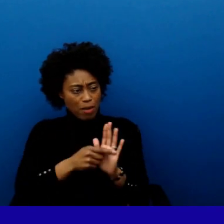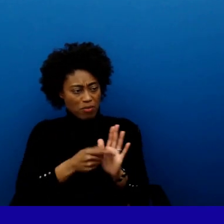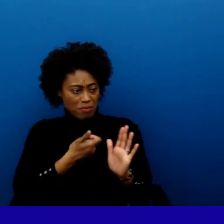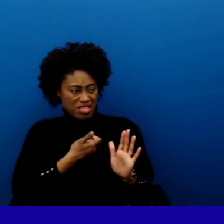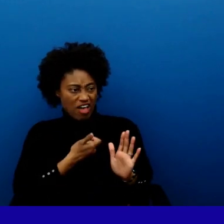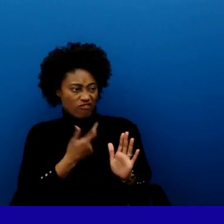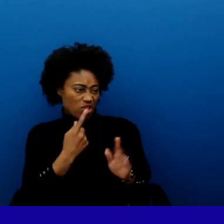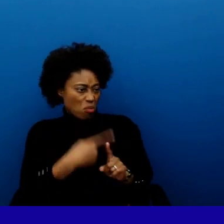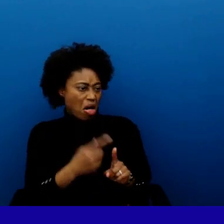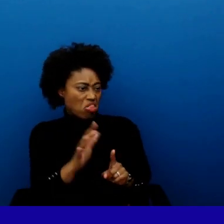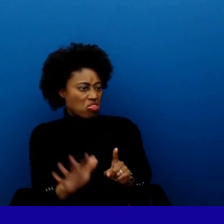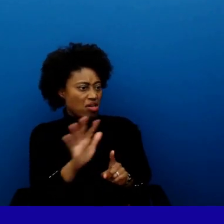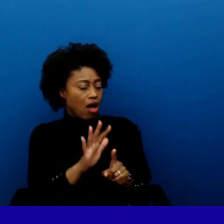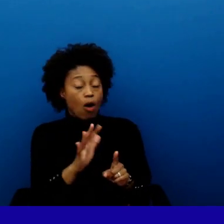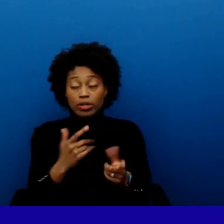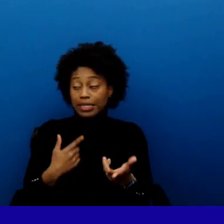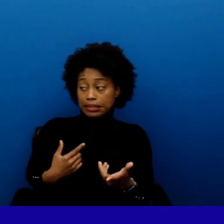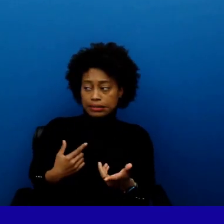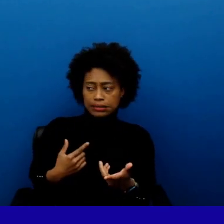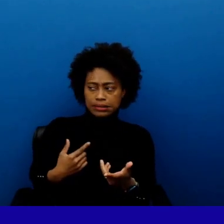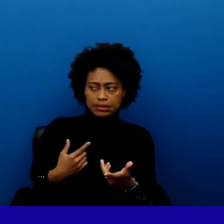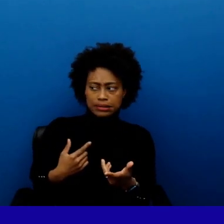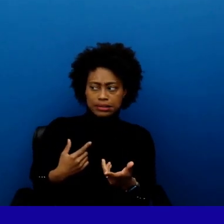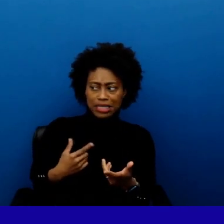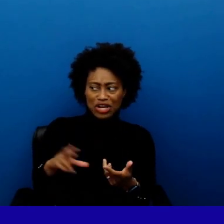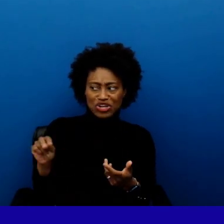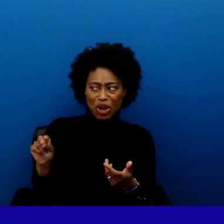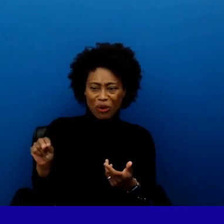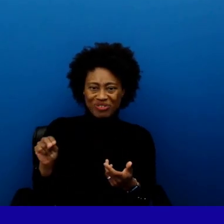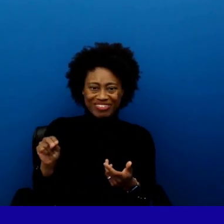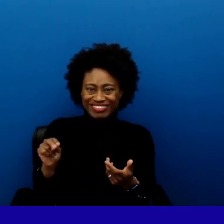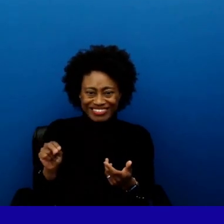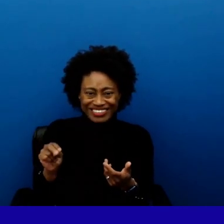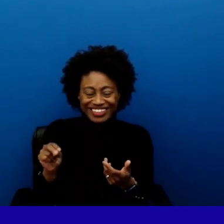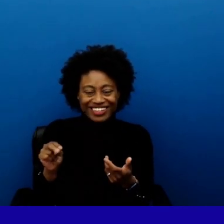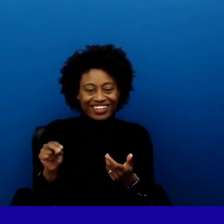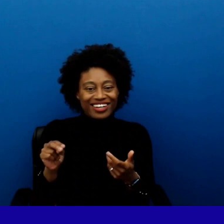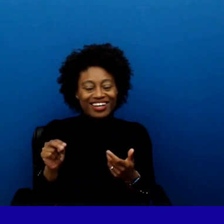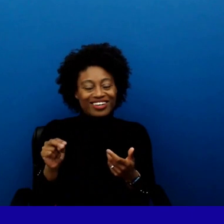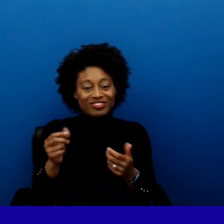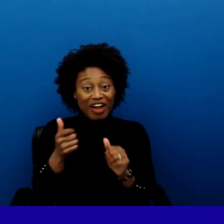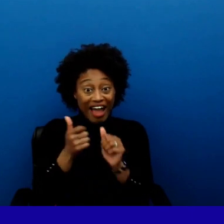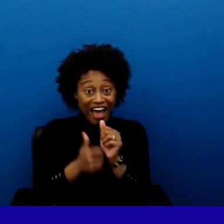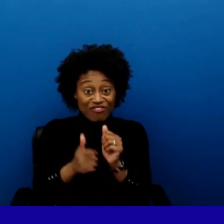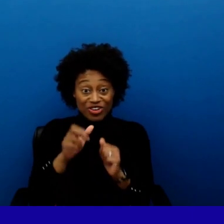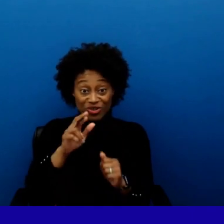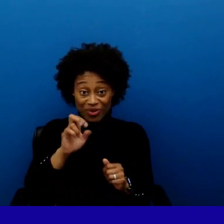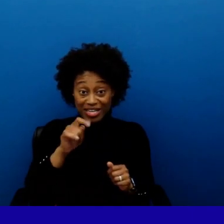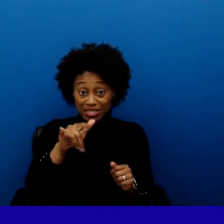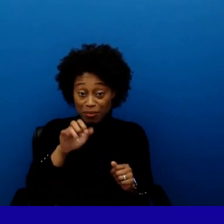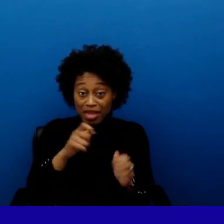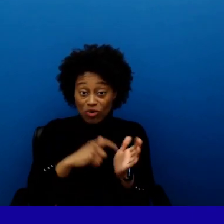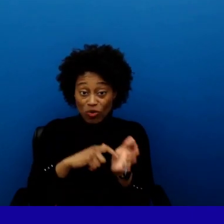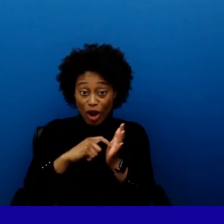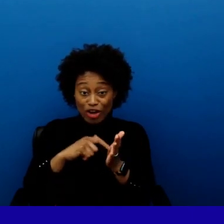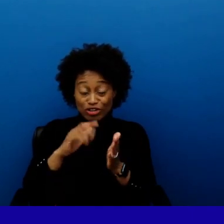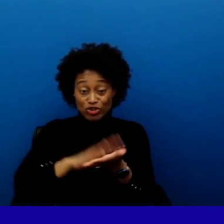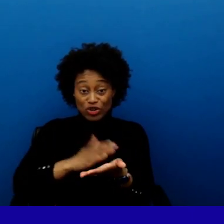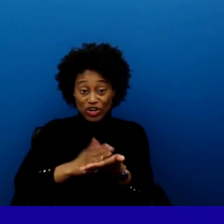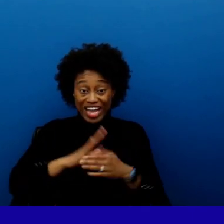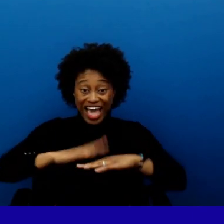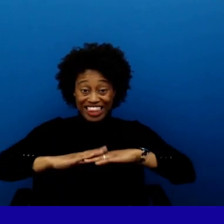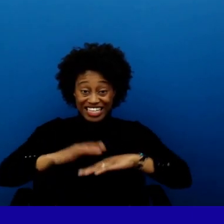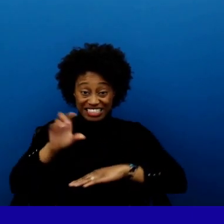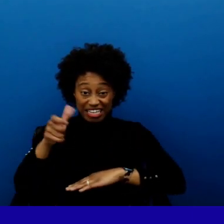I'm like, no, no. Like for every recipe, you have to cook things at least